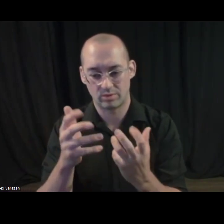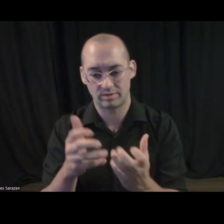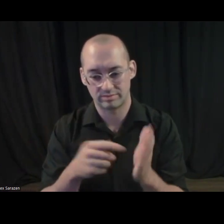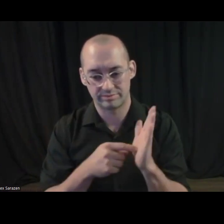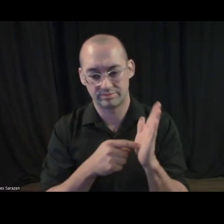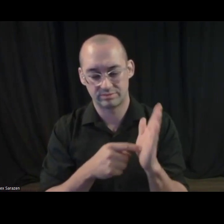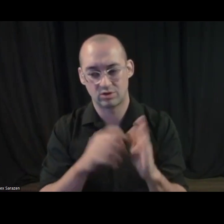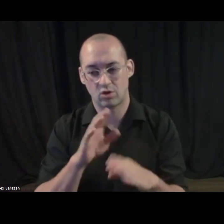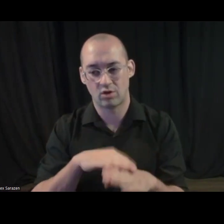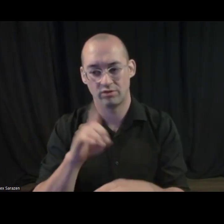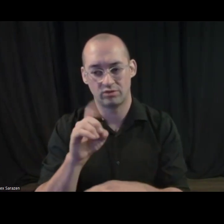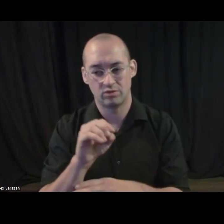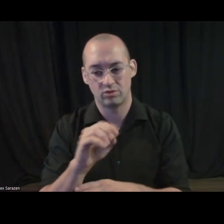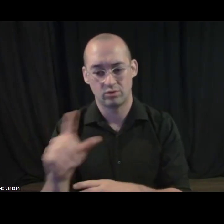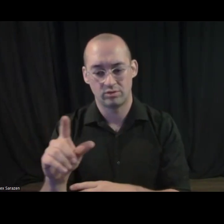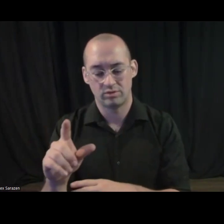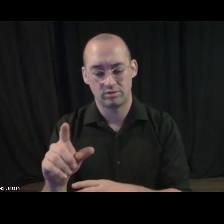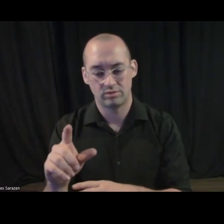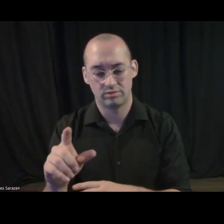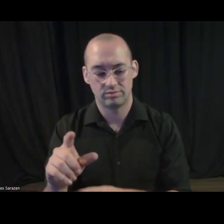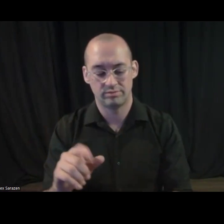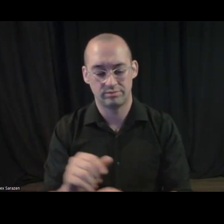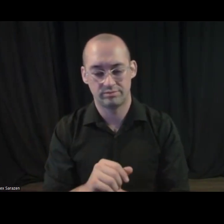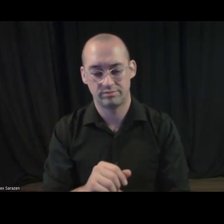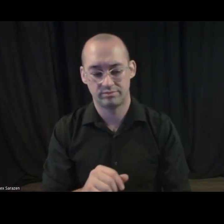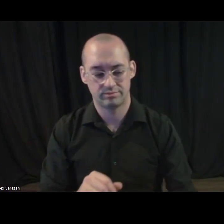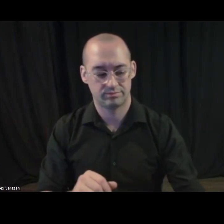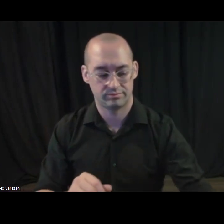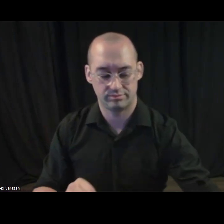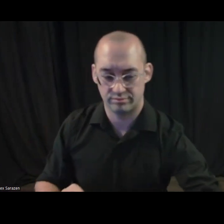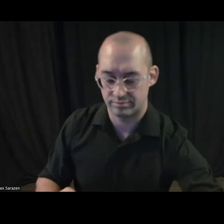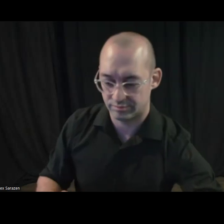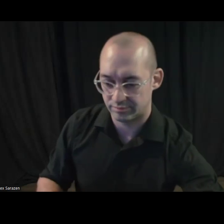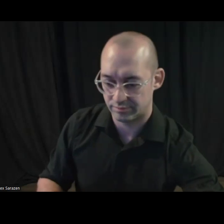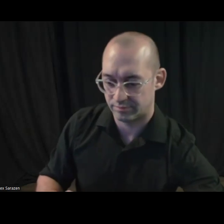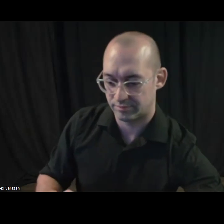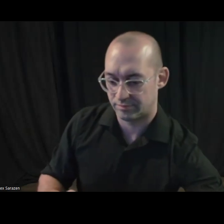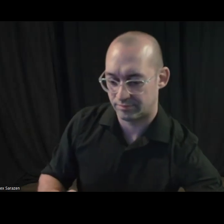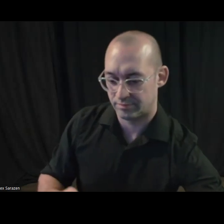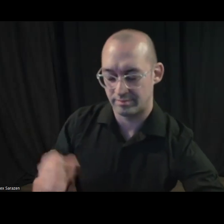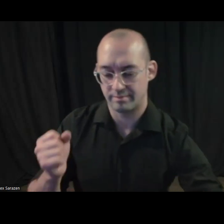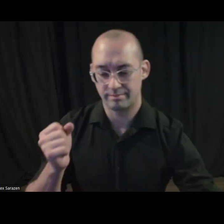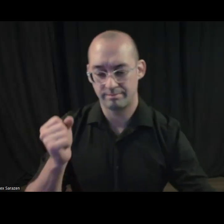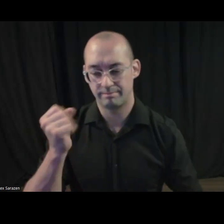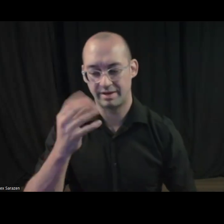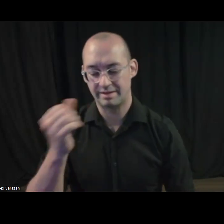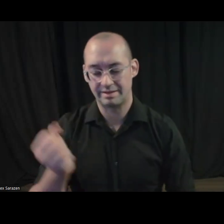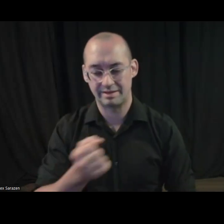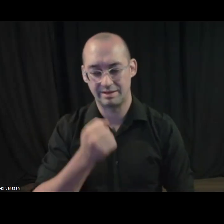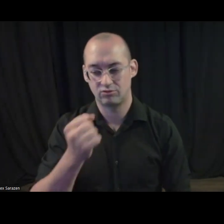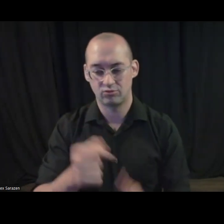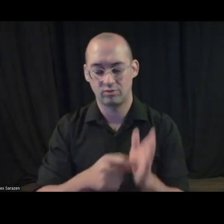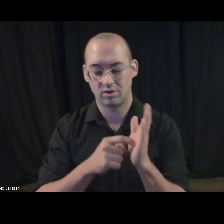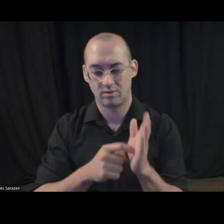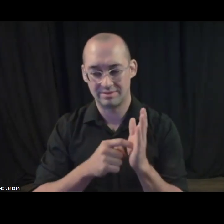dole. There's failure to understand and respond to multi-layer requirements to qualify for